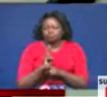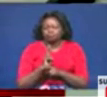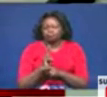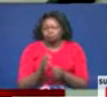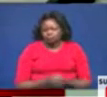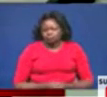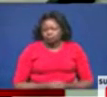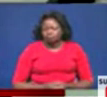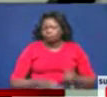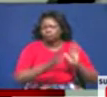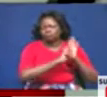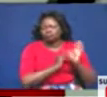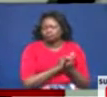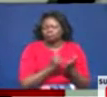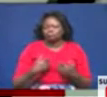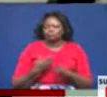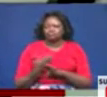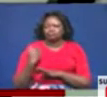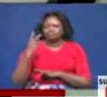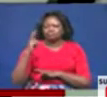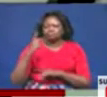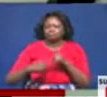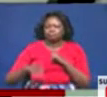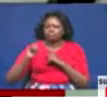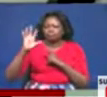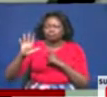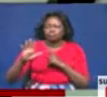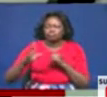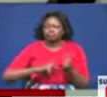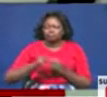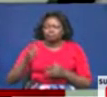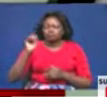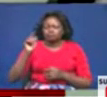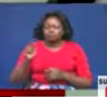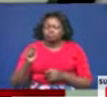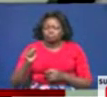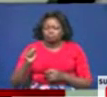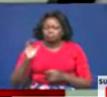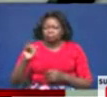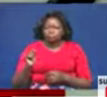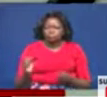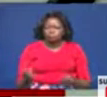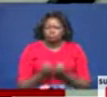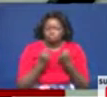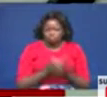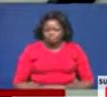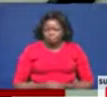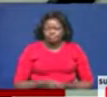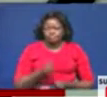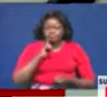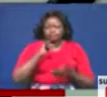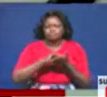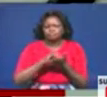that existed before the 2005 Procurement Act was put in place. Sound Air Corporation was allegedly